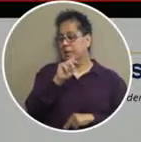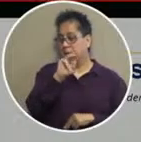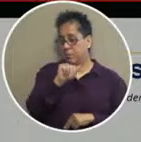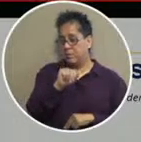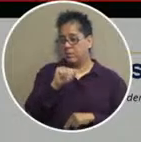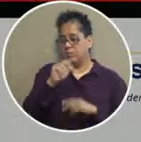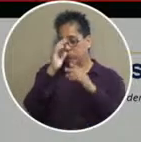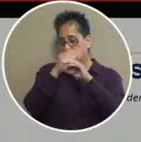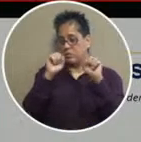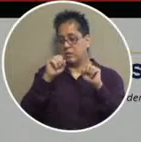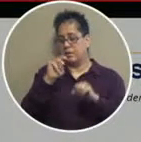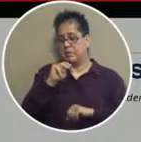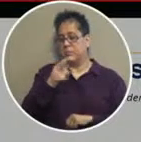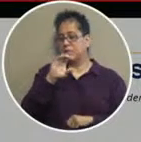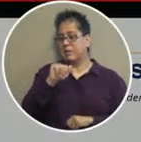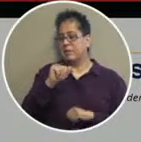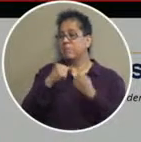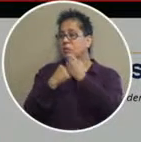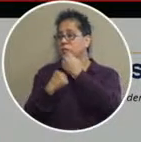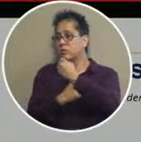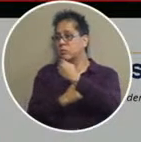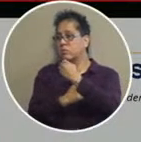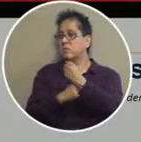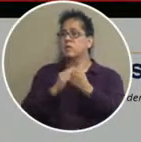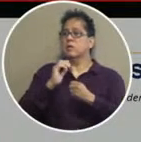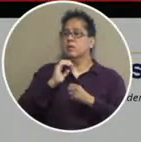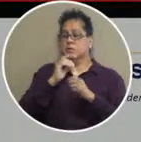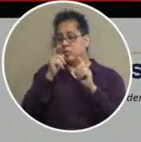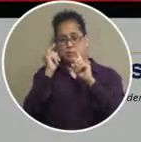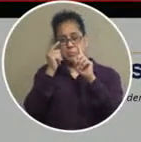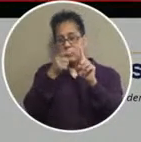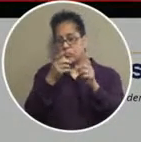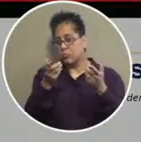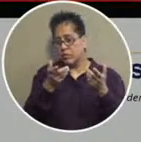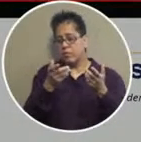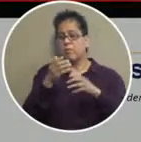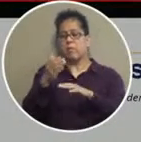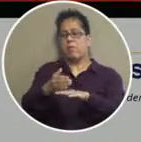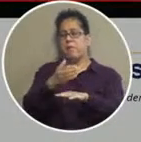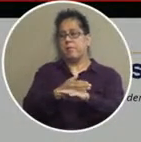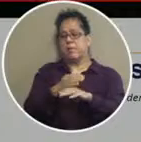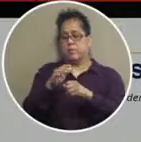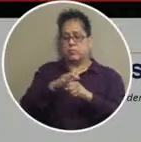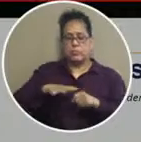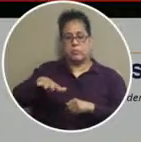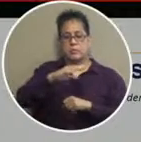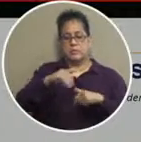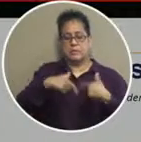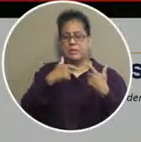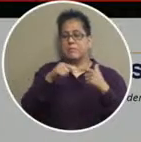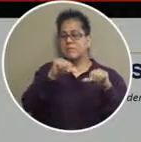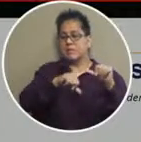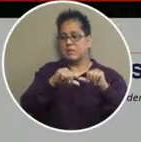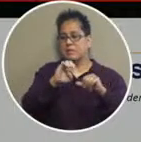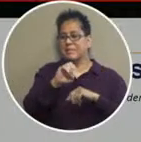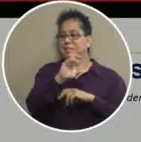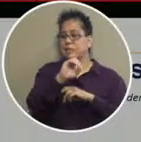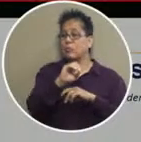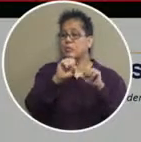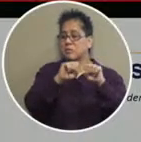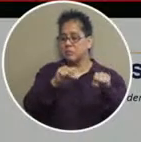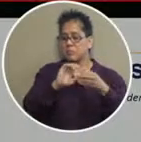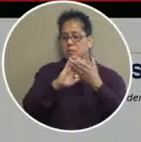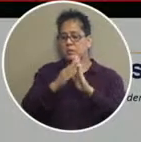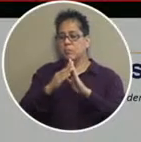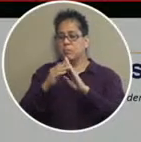I'm president of the MCA Foundation, and our mission at the MCA is to enhance our region's life sciences ecosystem to become